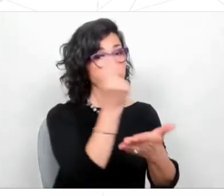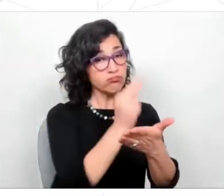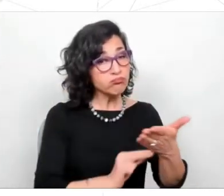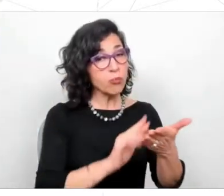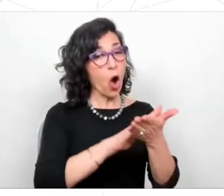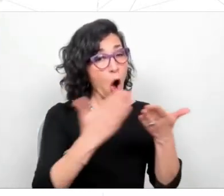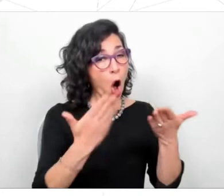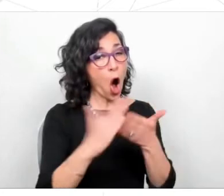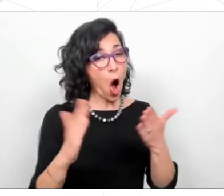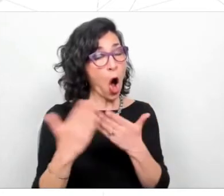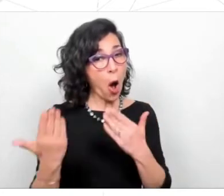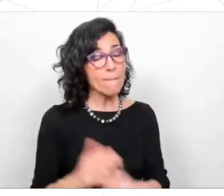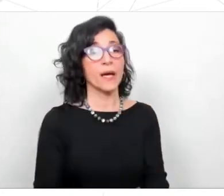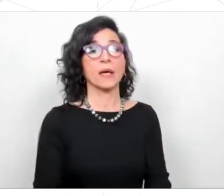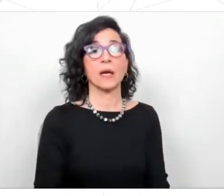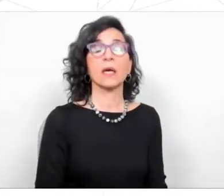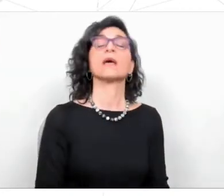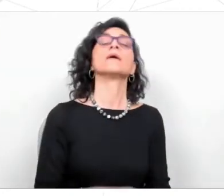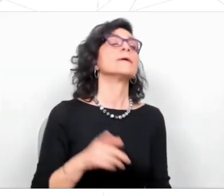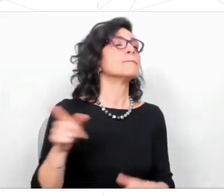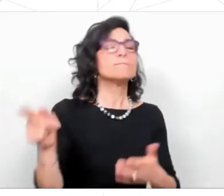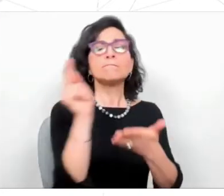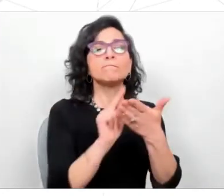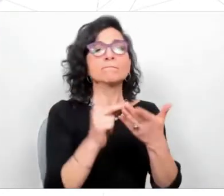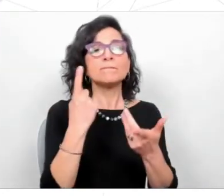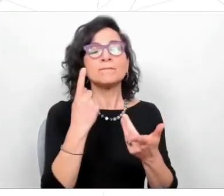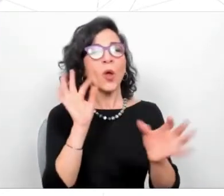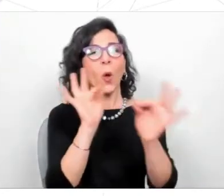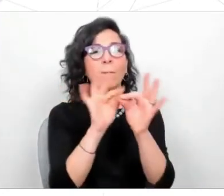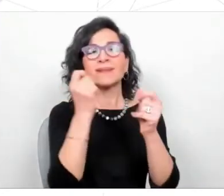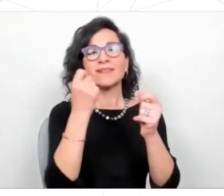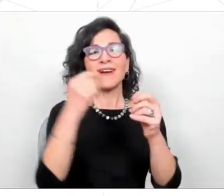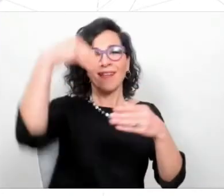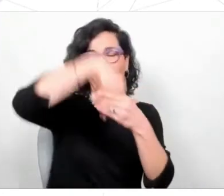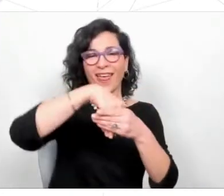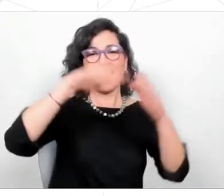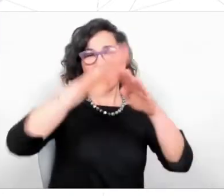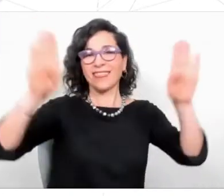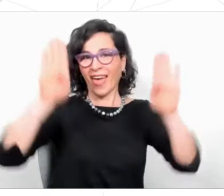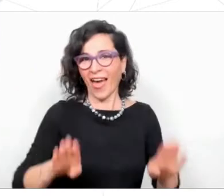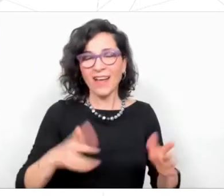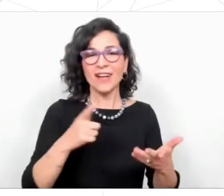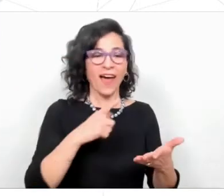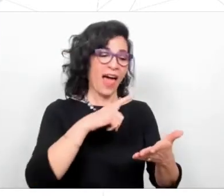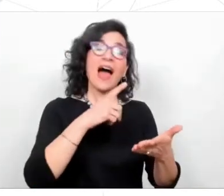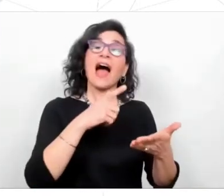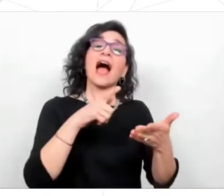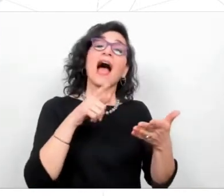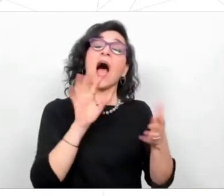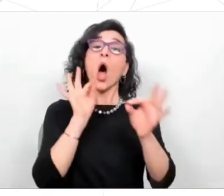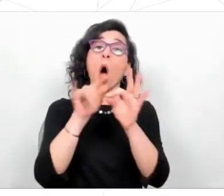Shakespeare's plays were written to be performed, not read.